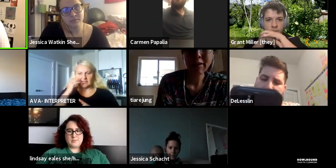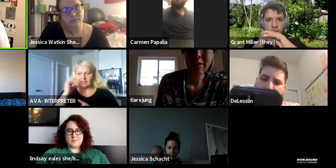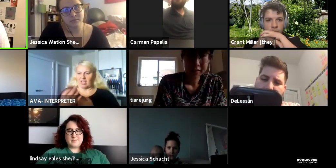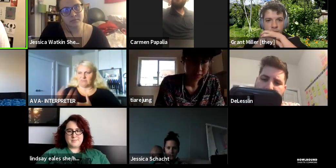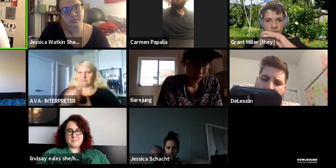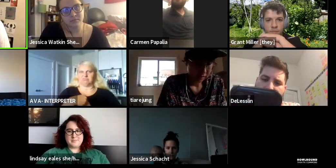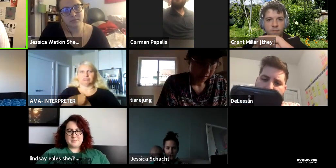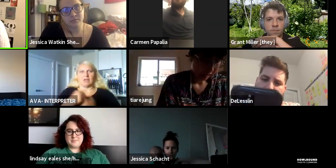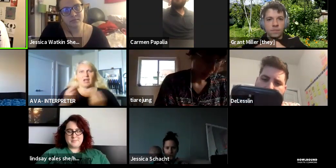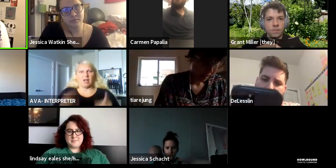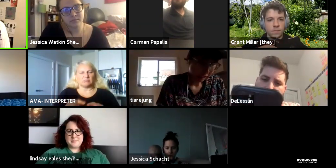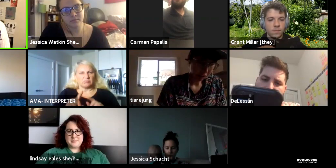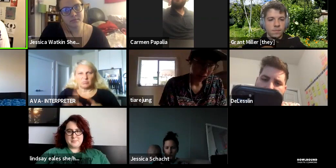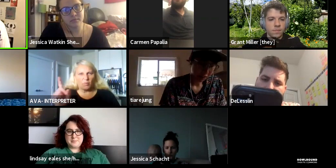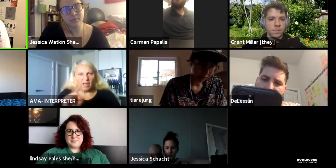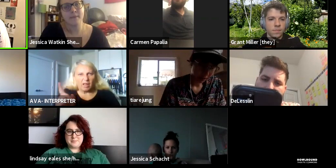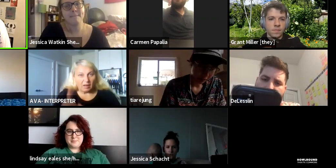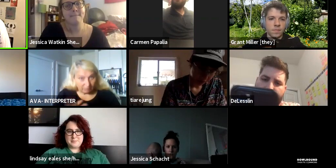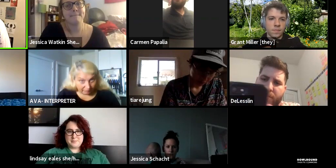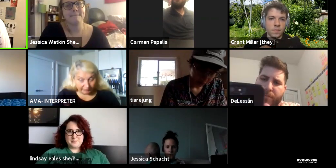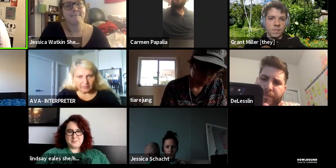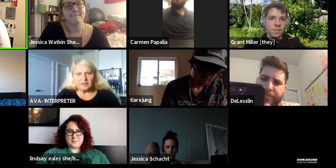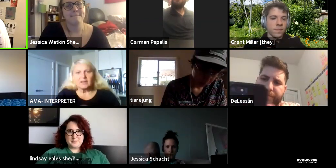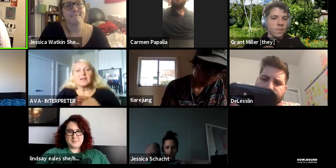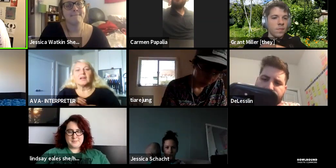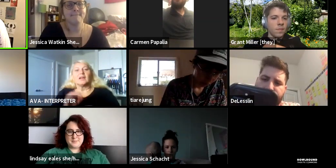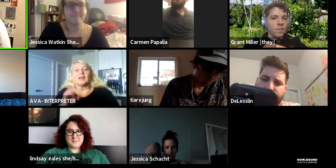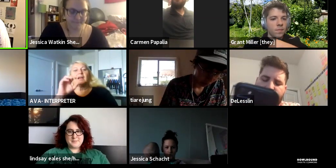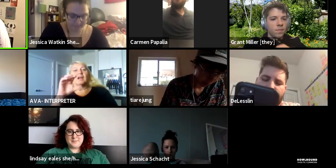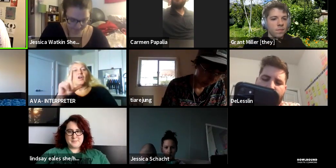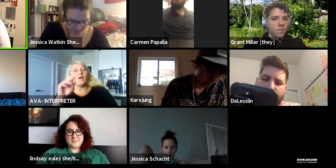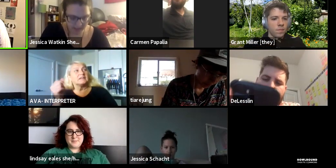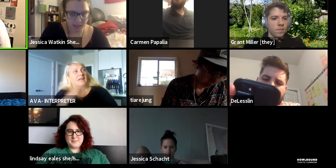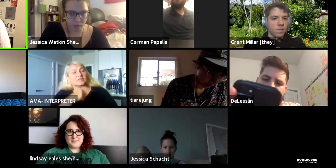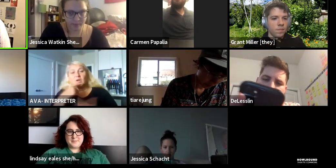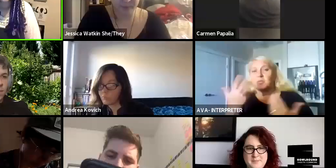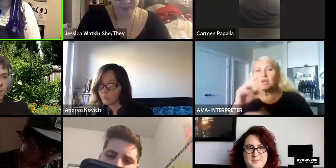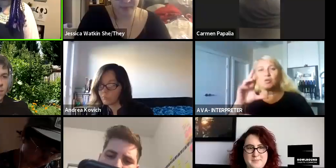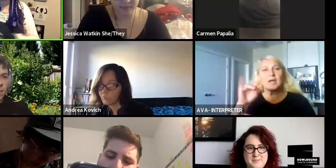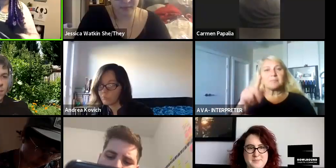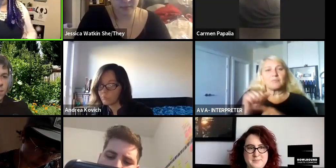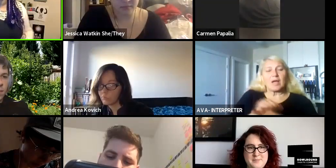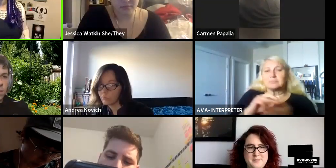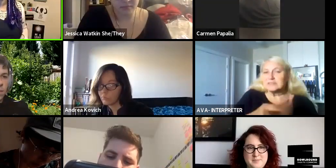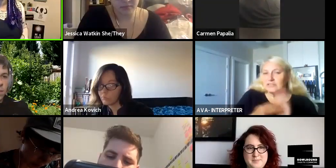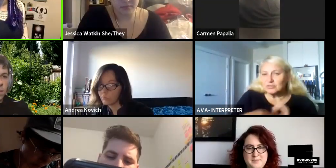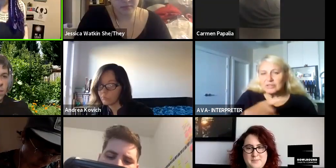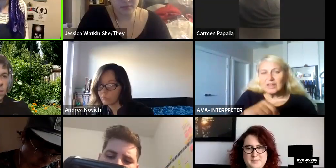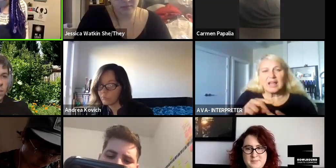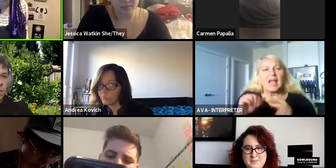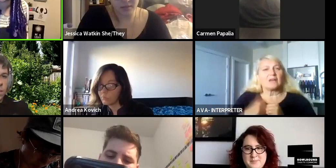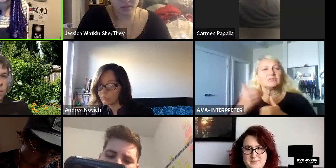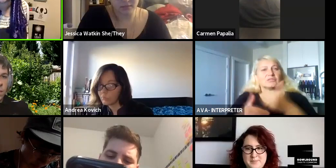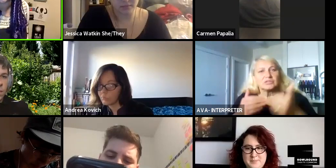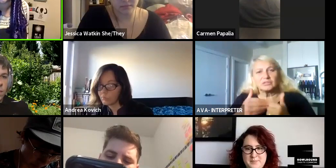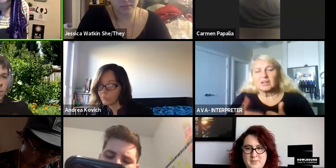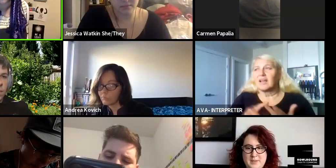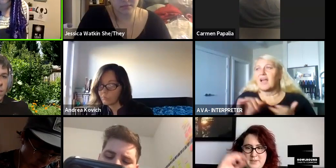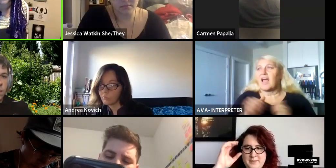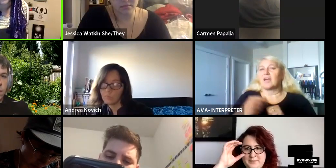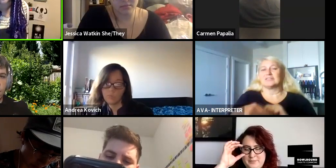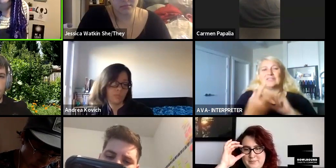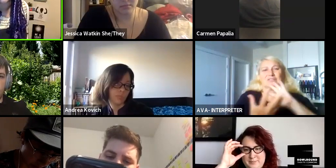happening? What does cripping practice mean to you? How is it practice? How is virtual organizing radically